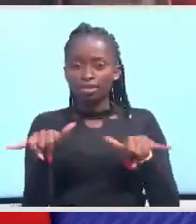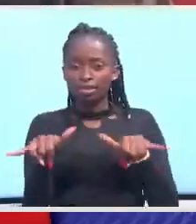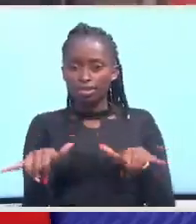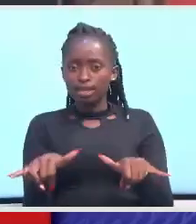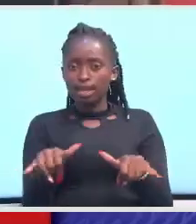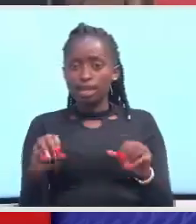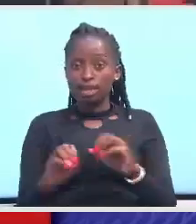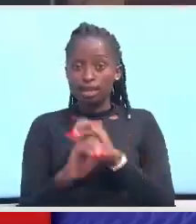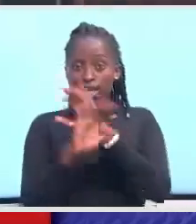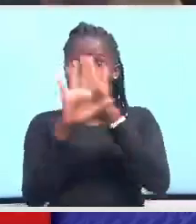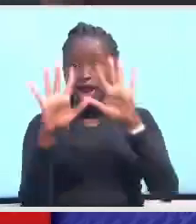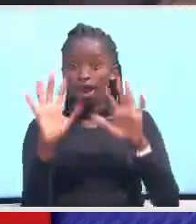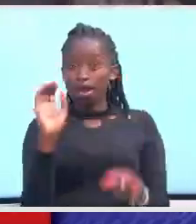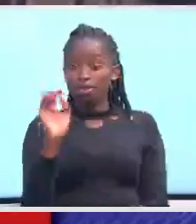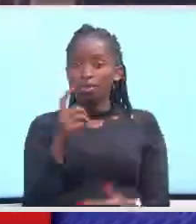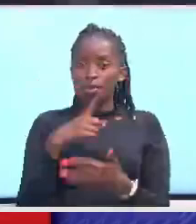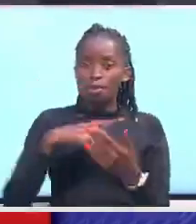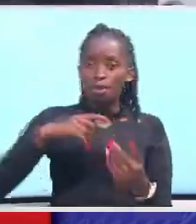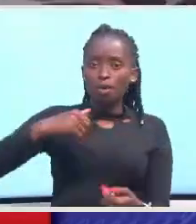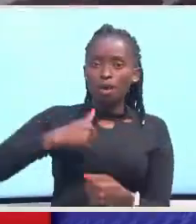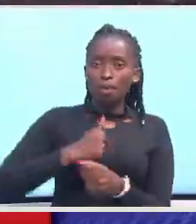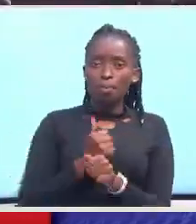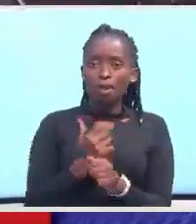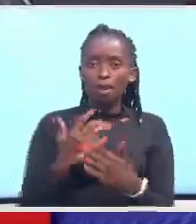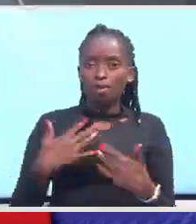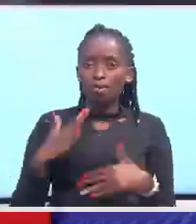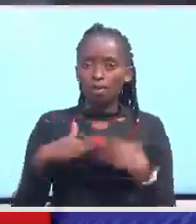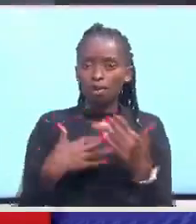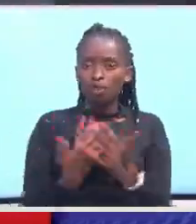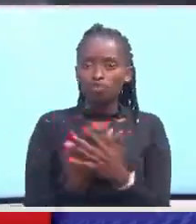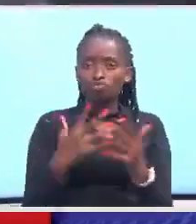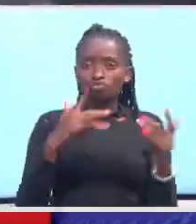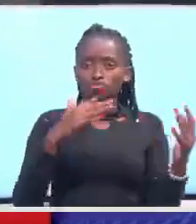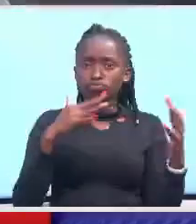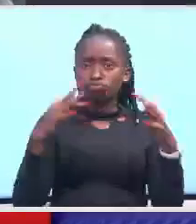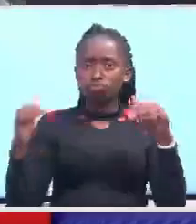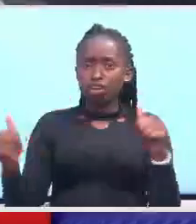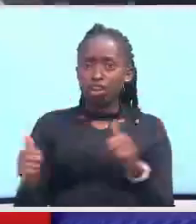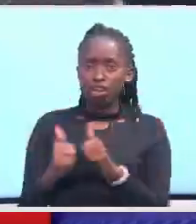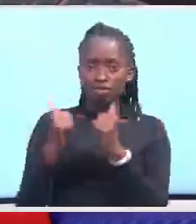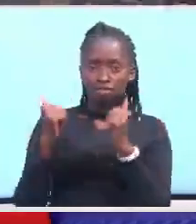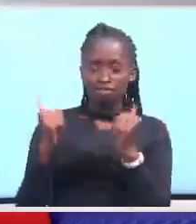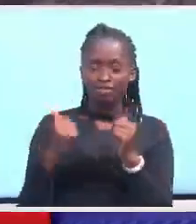what might have been the cause of the chaos. Sheila Chelangat for